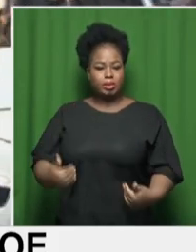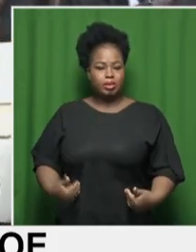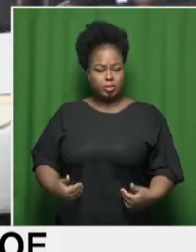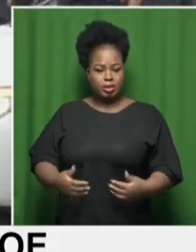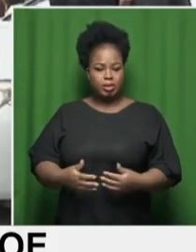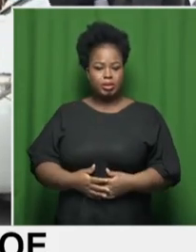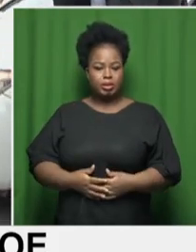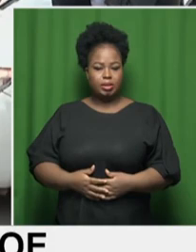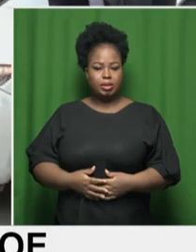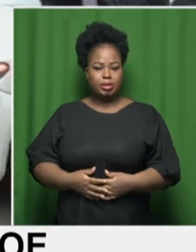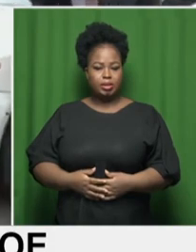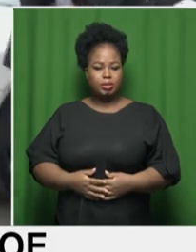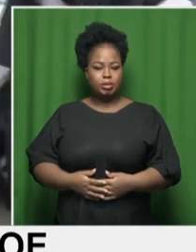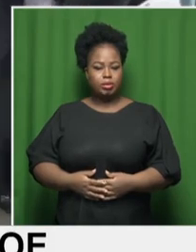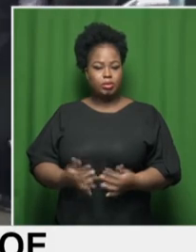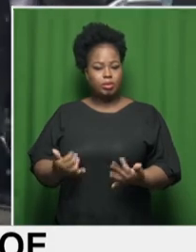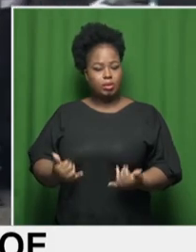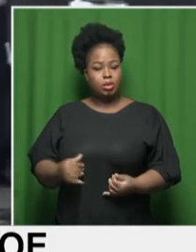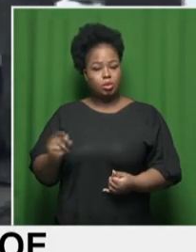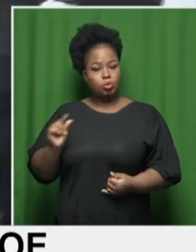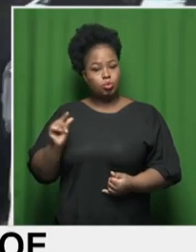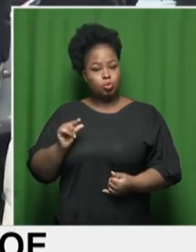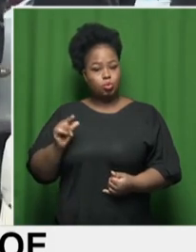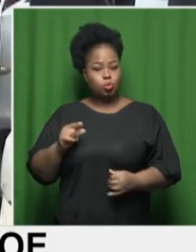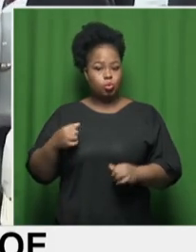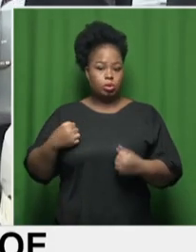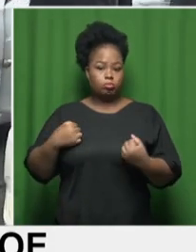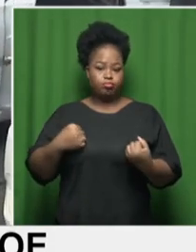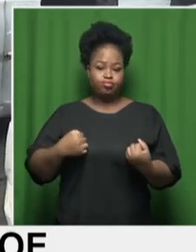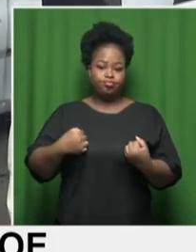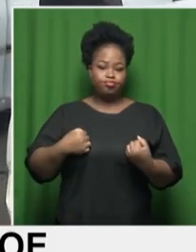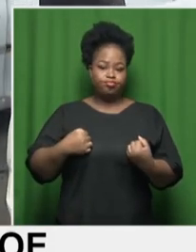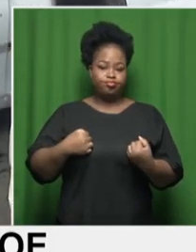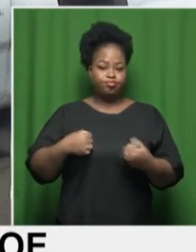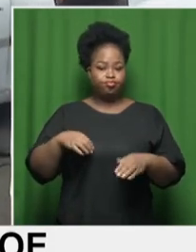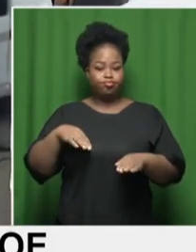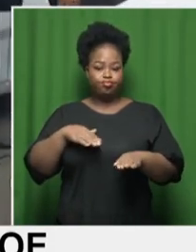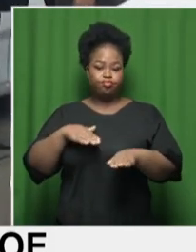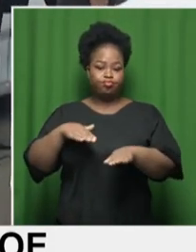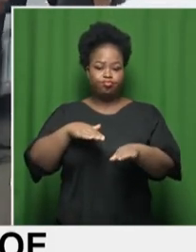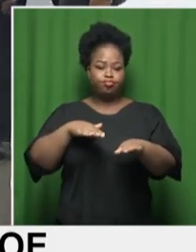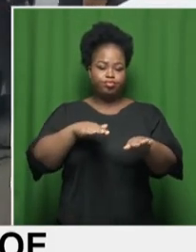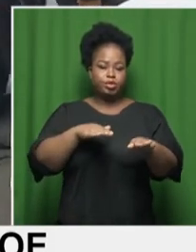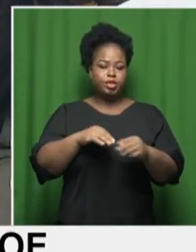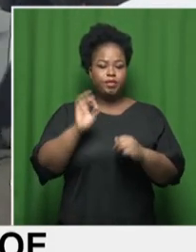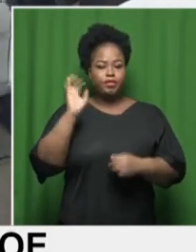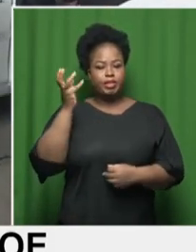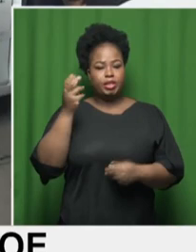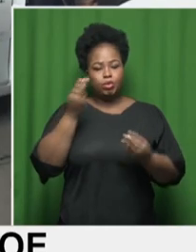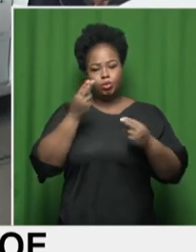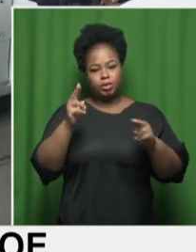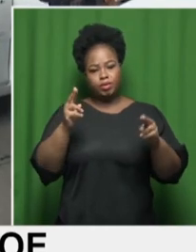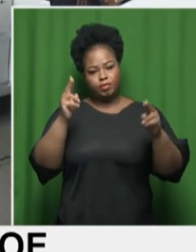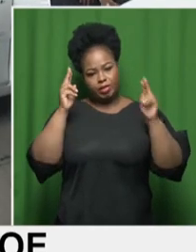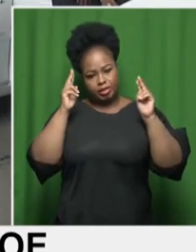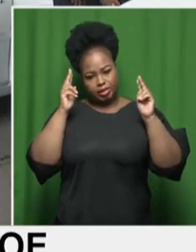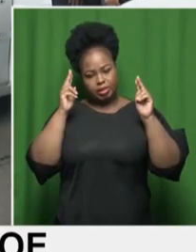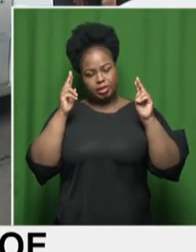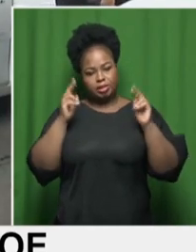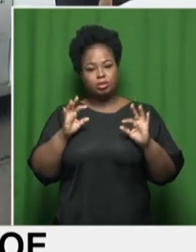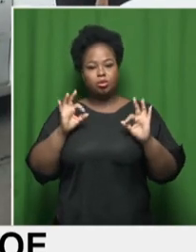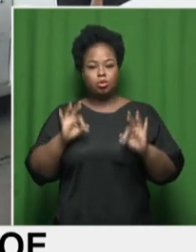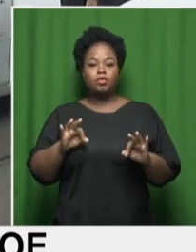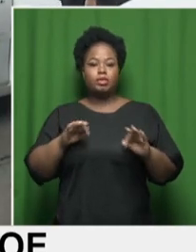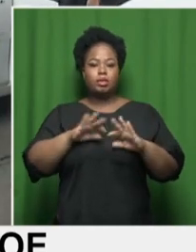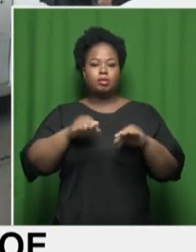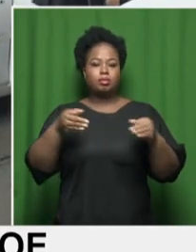So the procession is about to leave, as Makgala said, to the Free State University, where the official